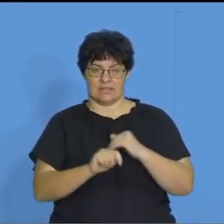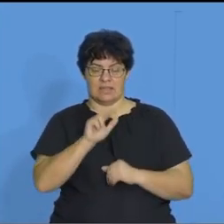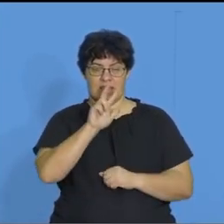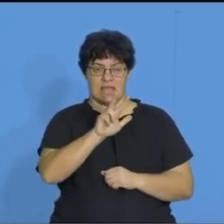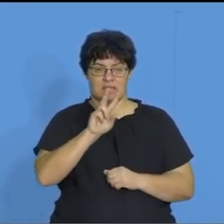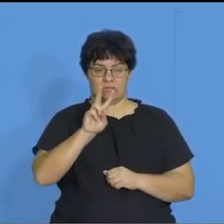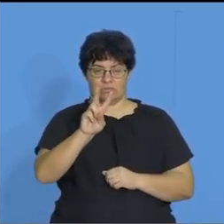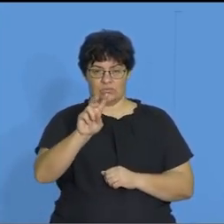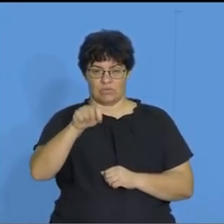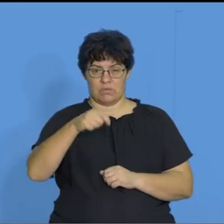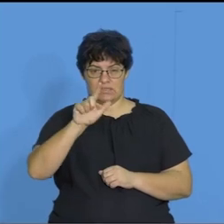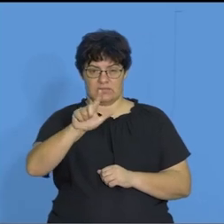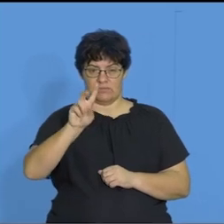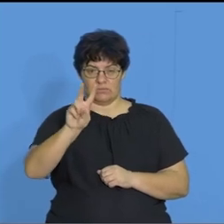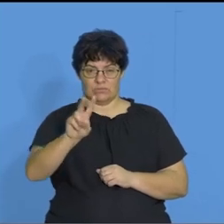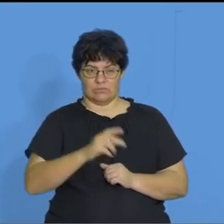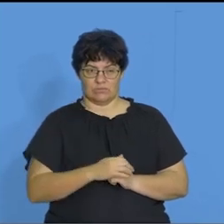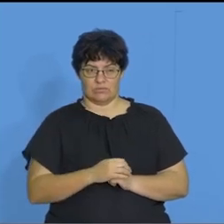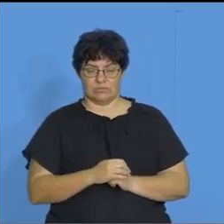18.2, okay, divided by